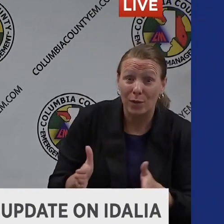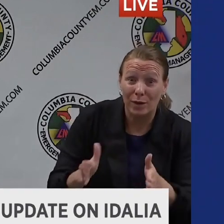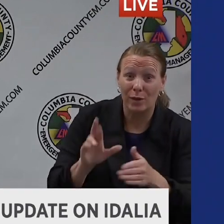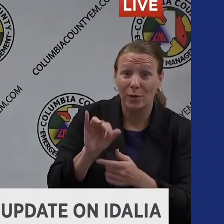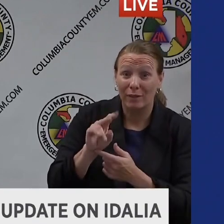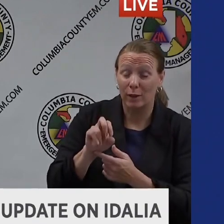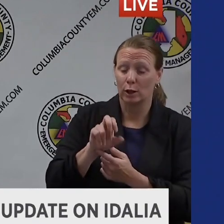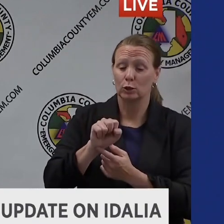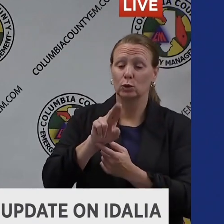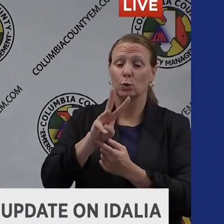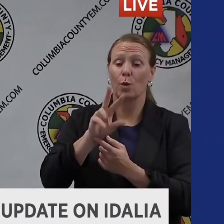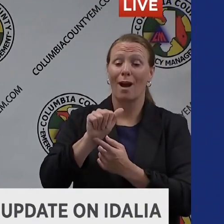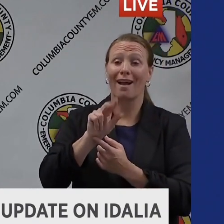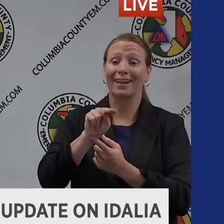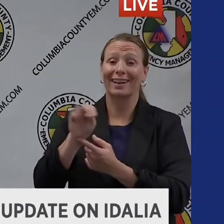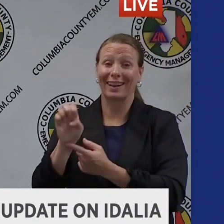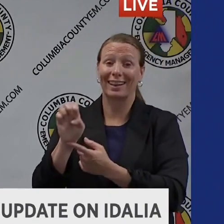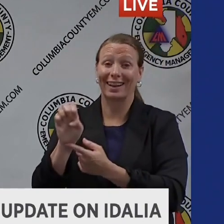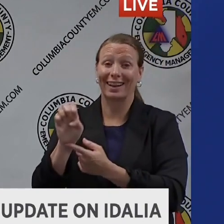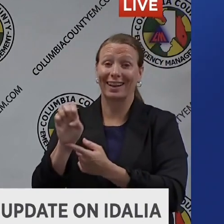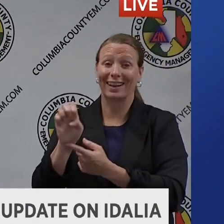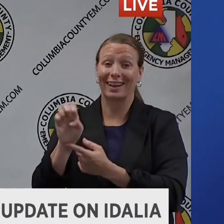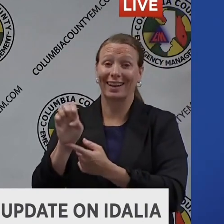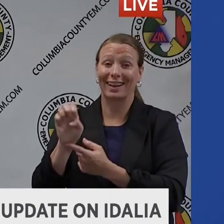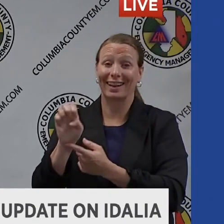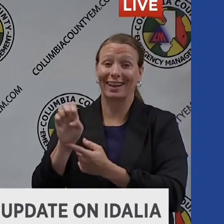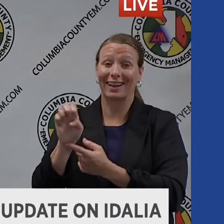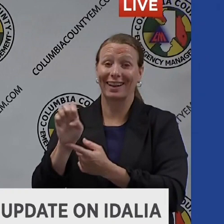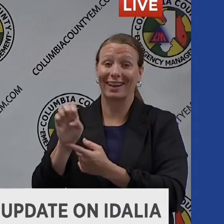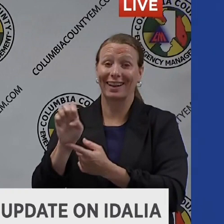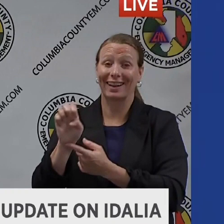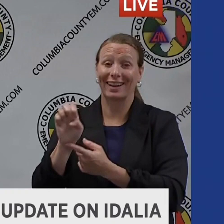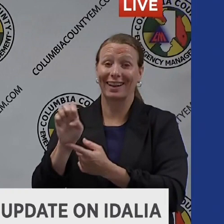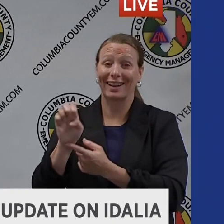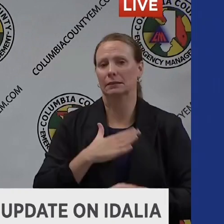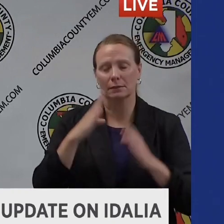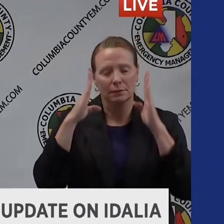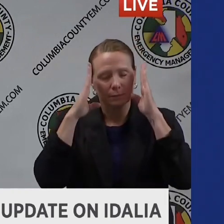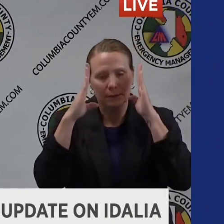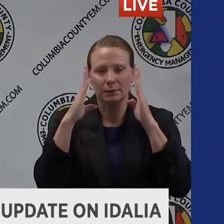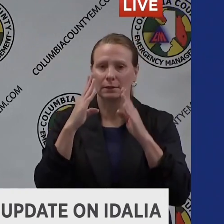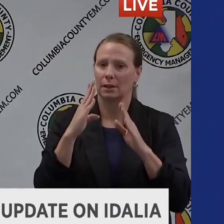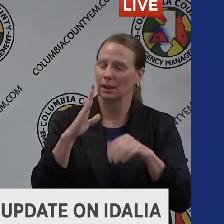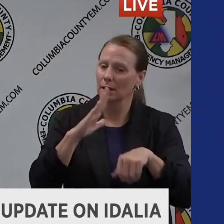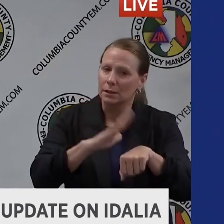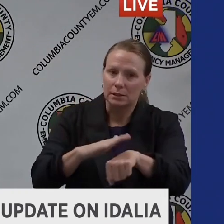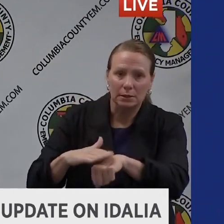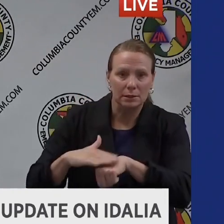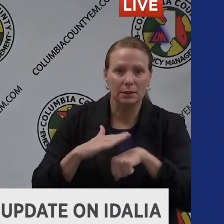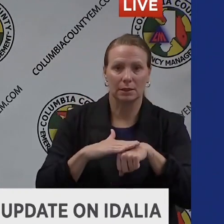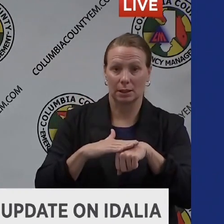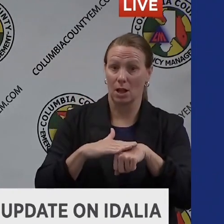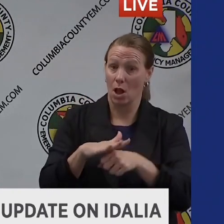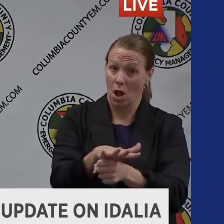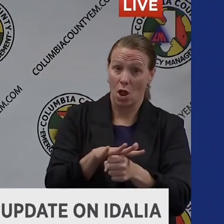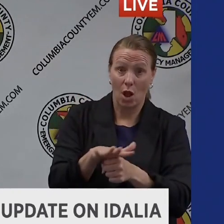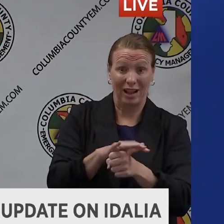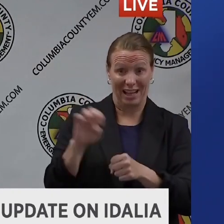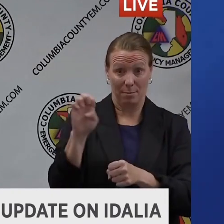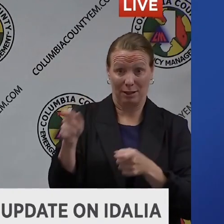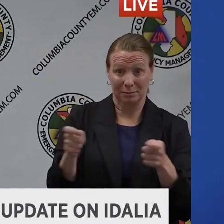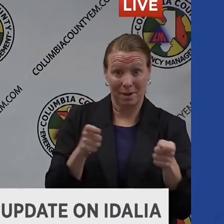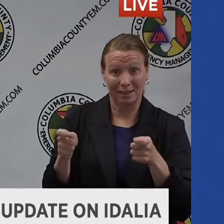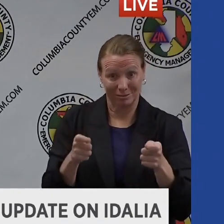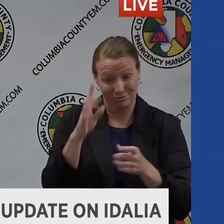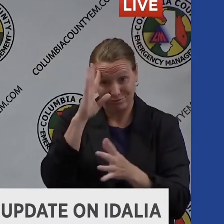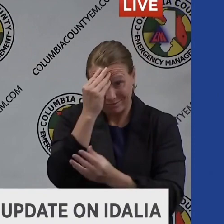course up here in Columbia County as well, please heed the warnings. If Shane or any of your local emergency managers ask for an evacuation,